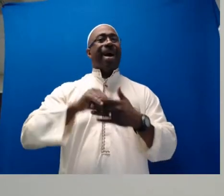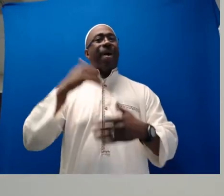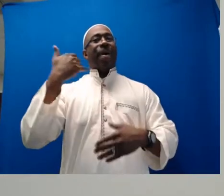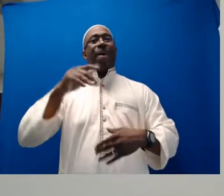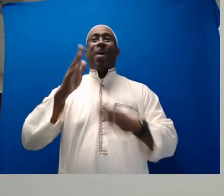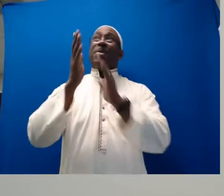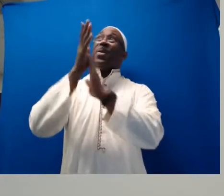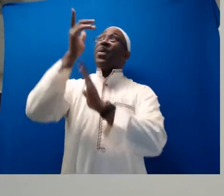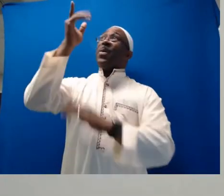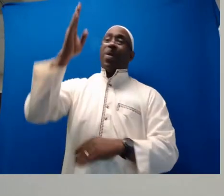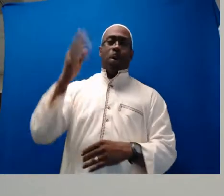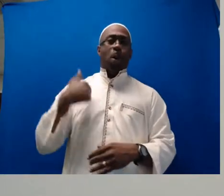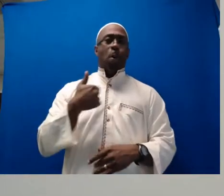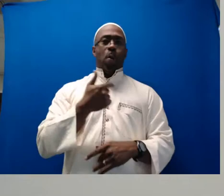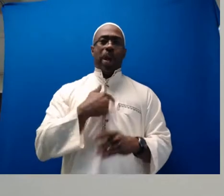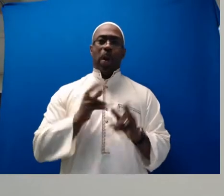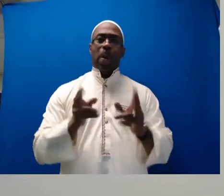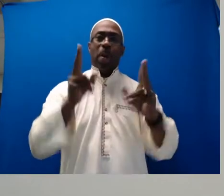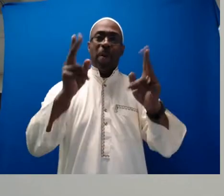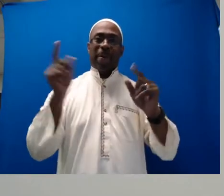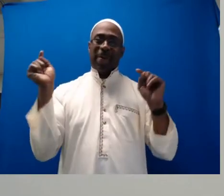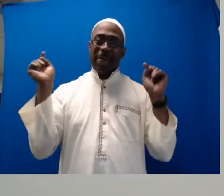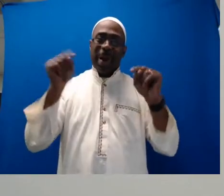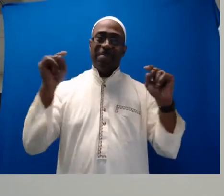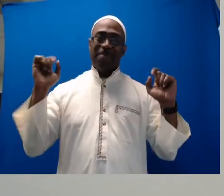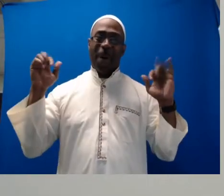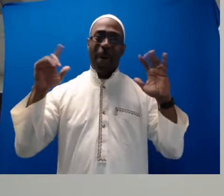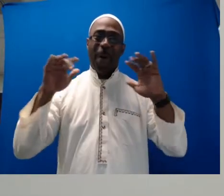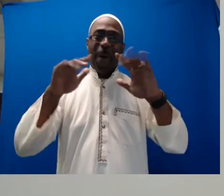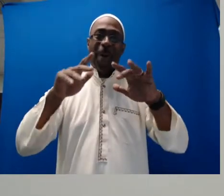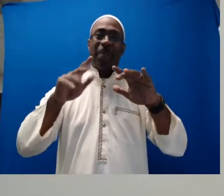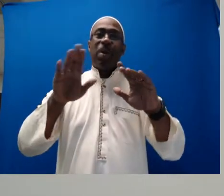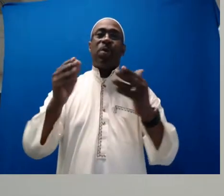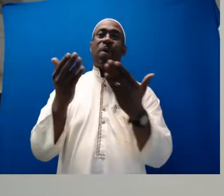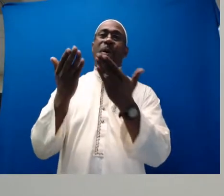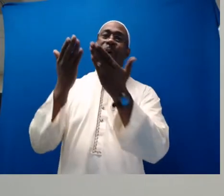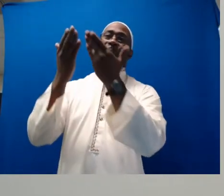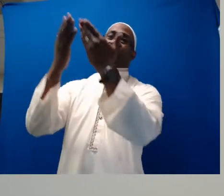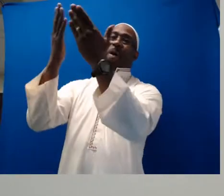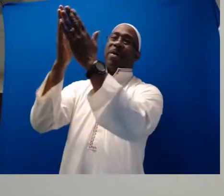are hastening to come to the masjid to offer the salah.